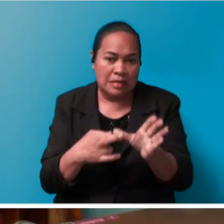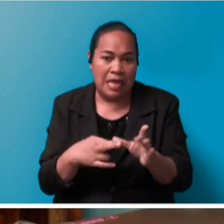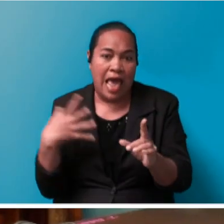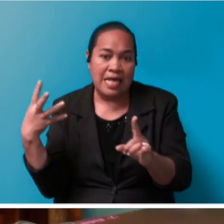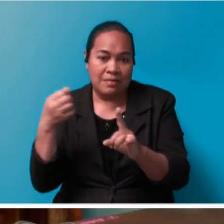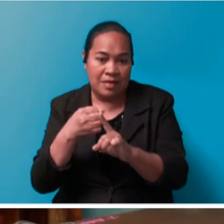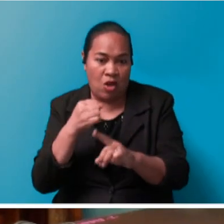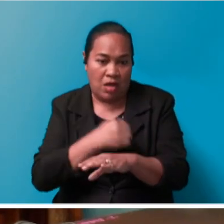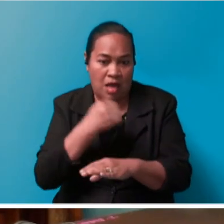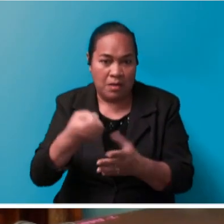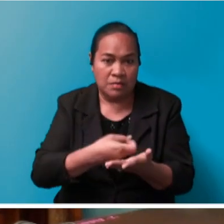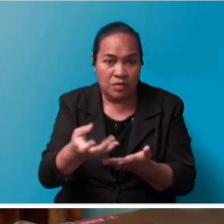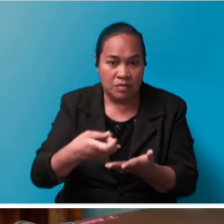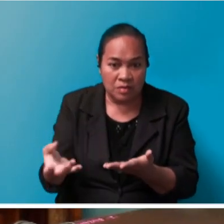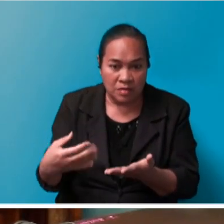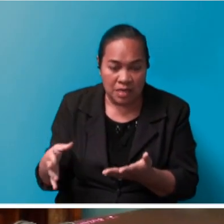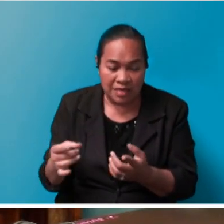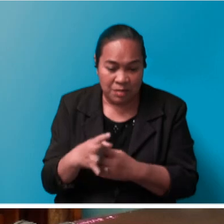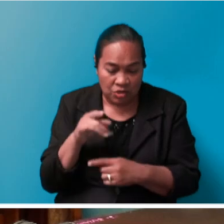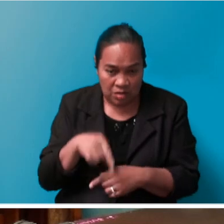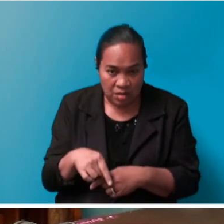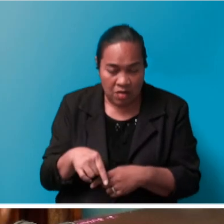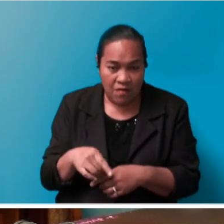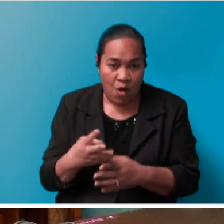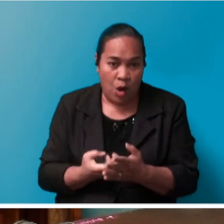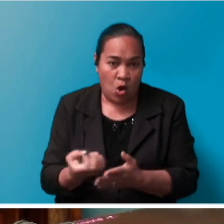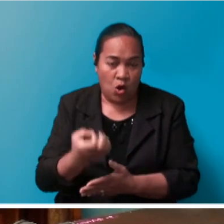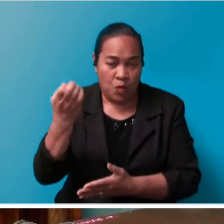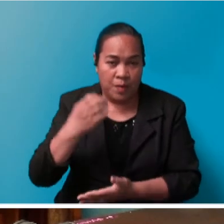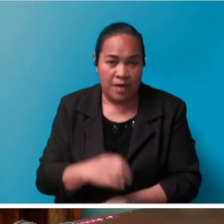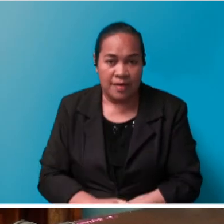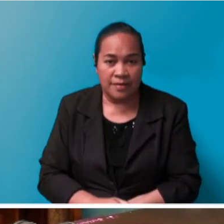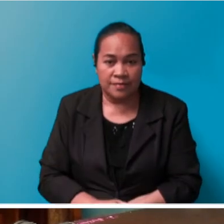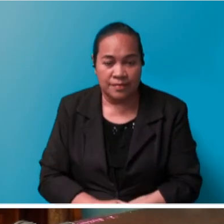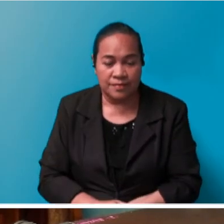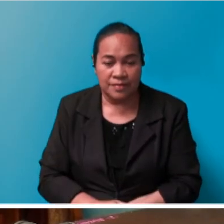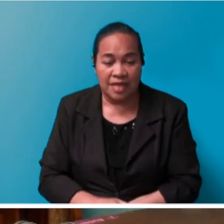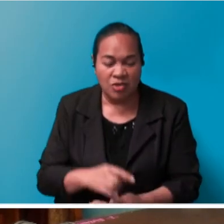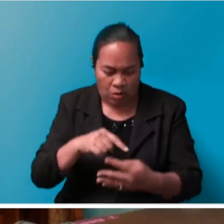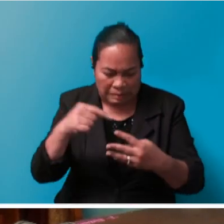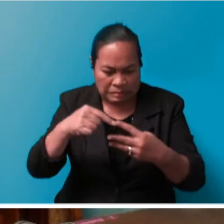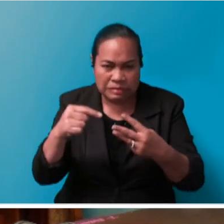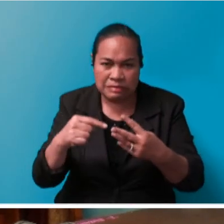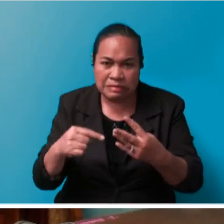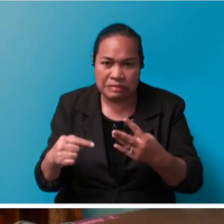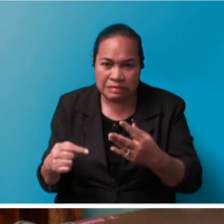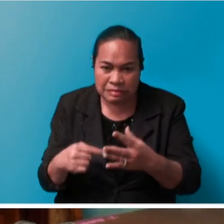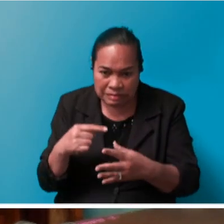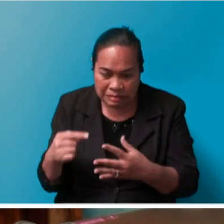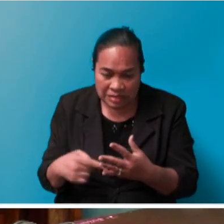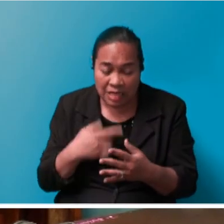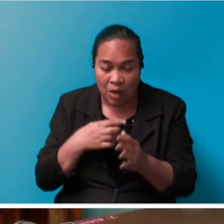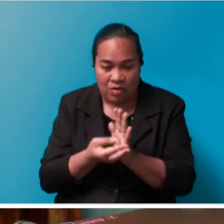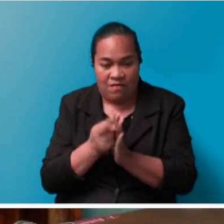government expenditure on the overall economy. And on the basis of that, to arrive at the revised